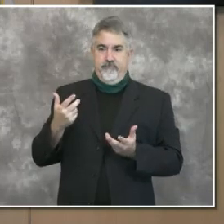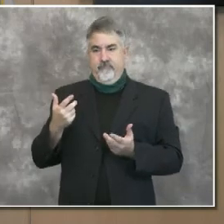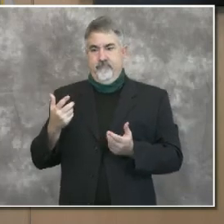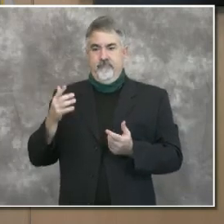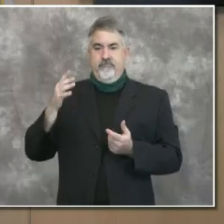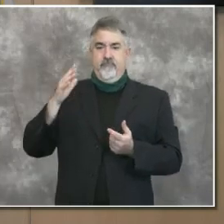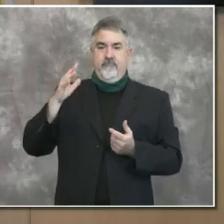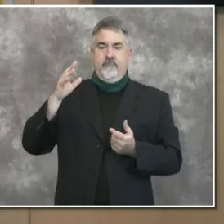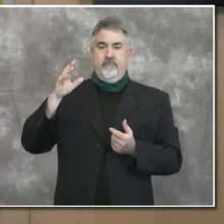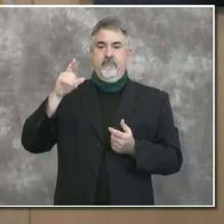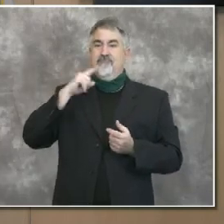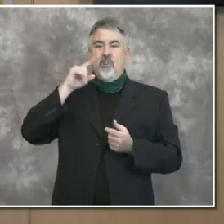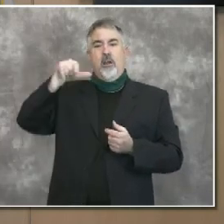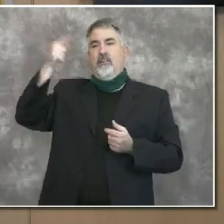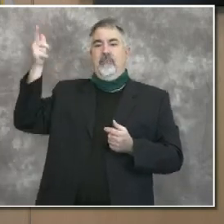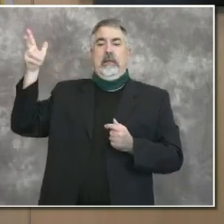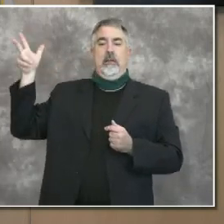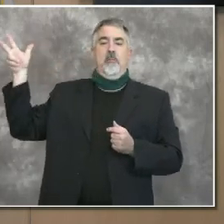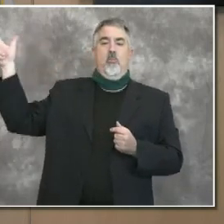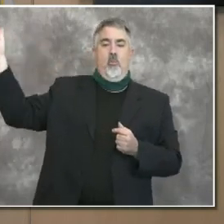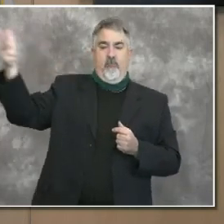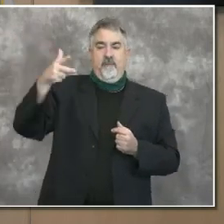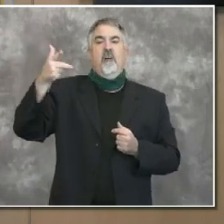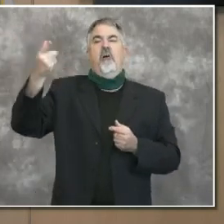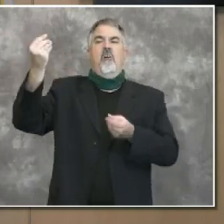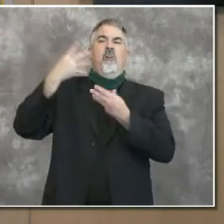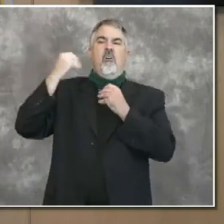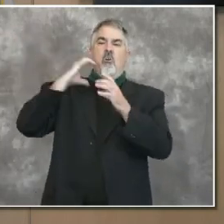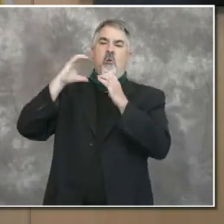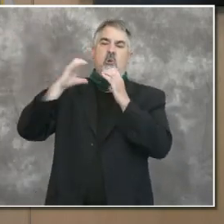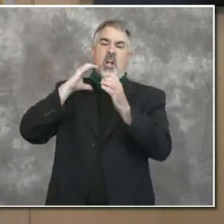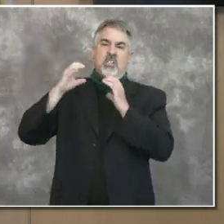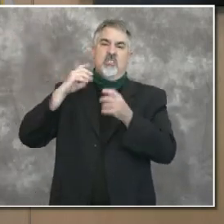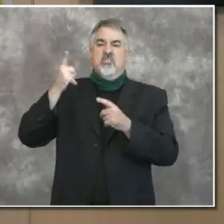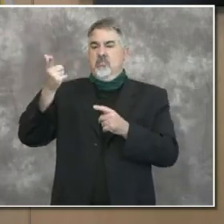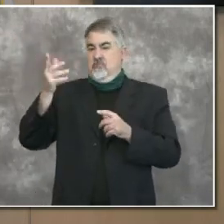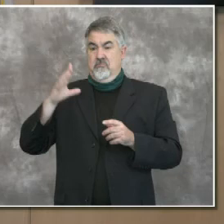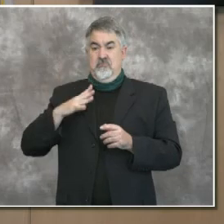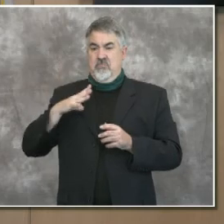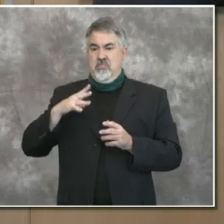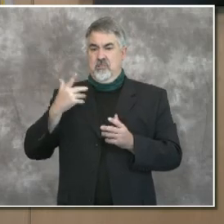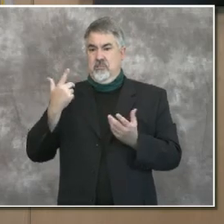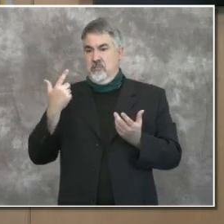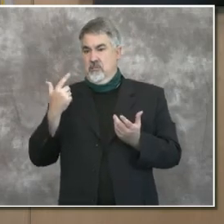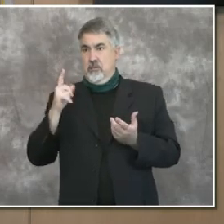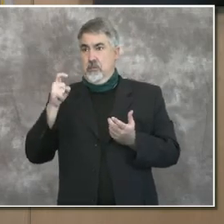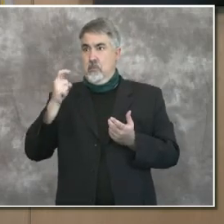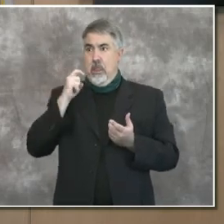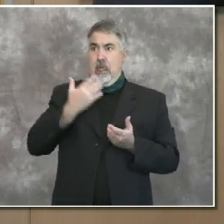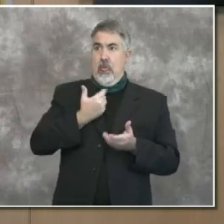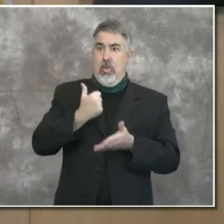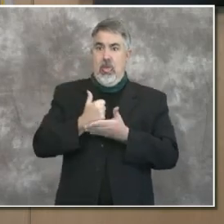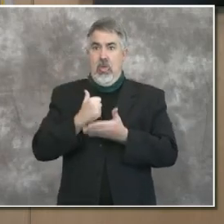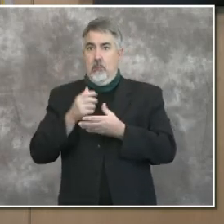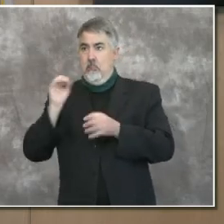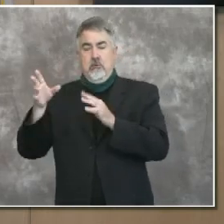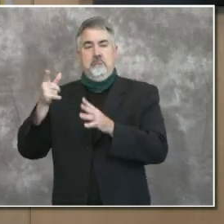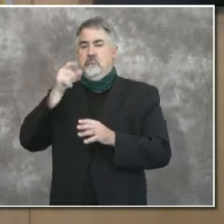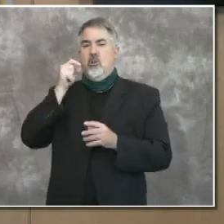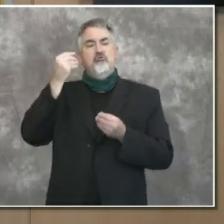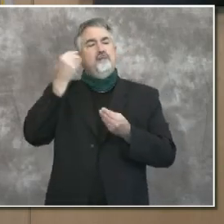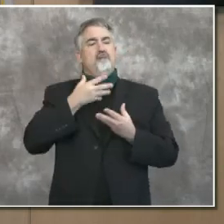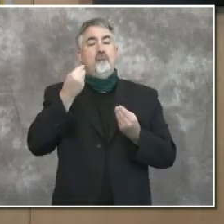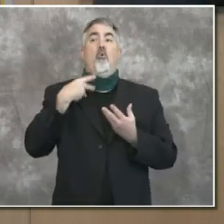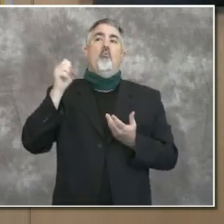Navy has kept us apprised of what they're doing. It turns out that they don't need any direct support from the county. They're actually giving quite